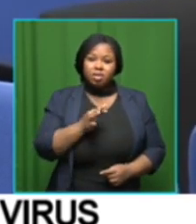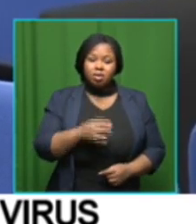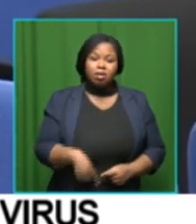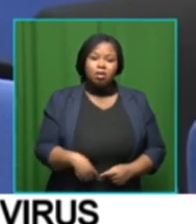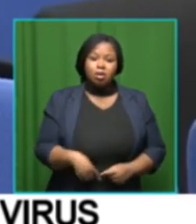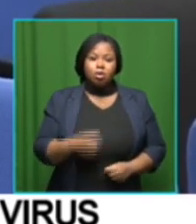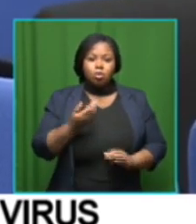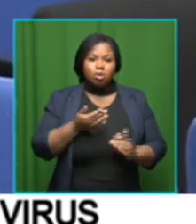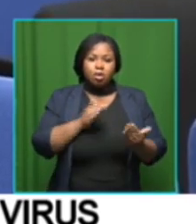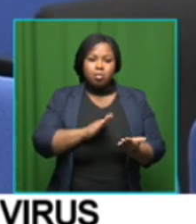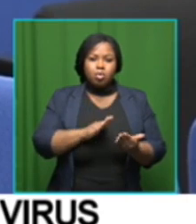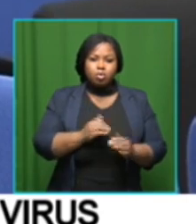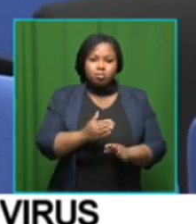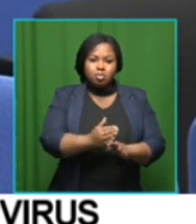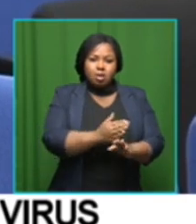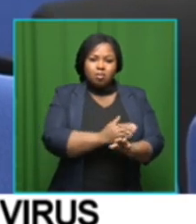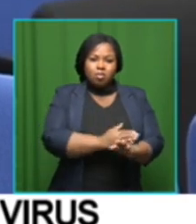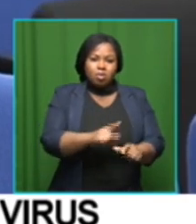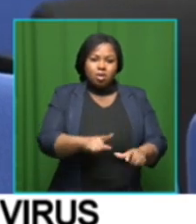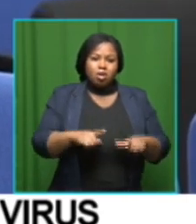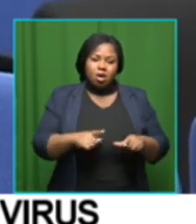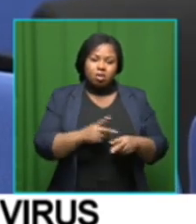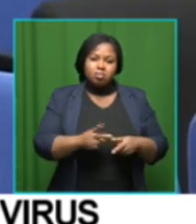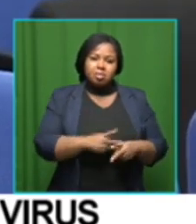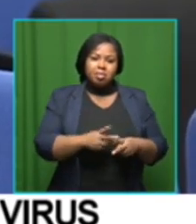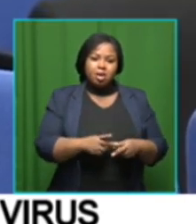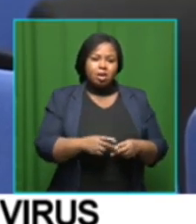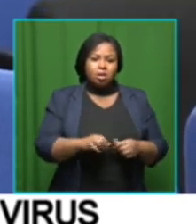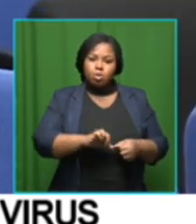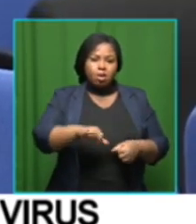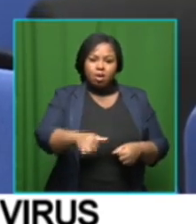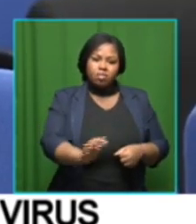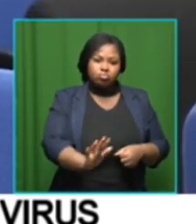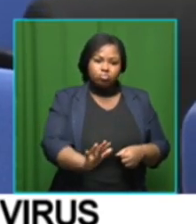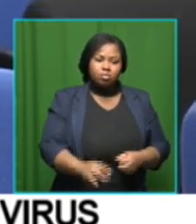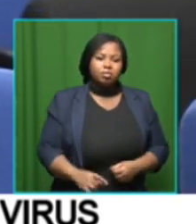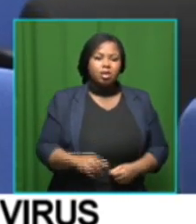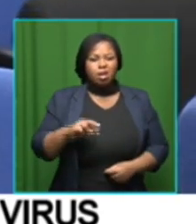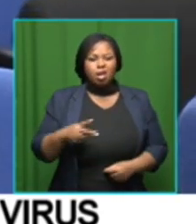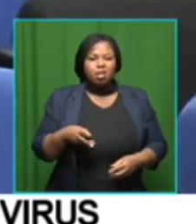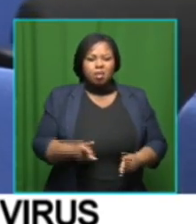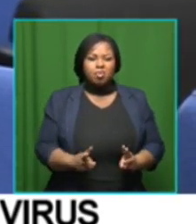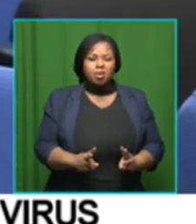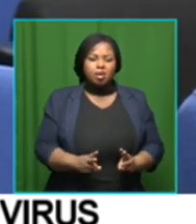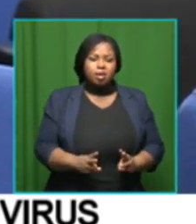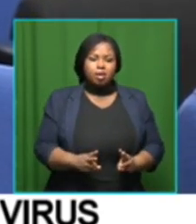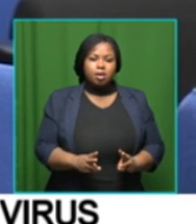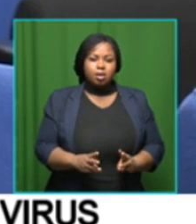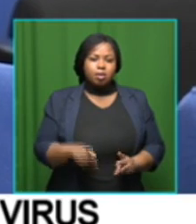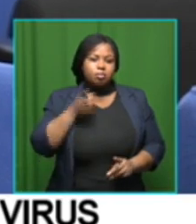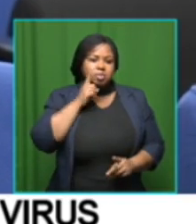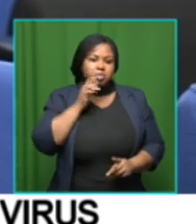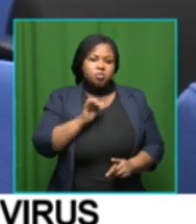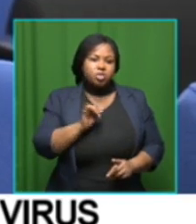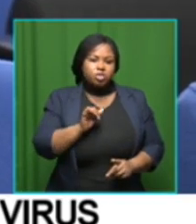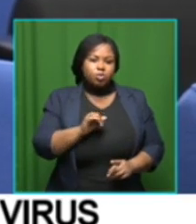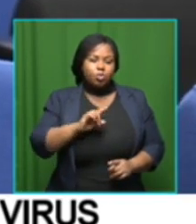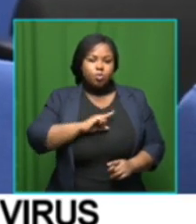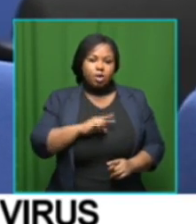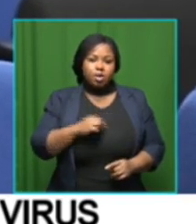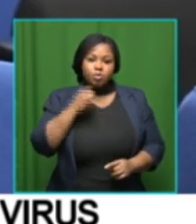So what other areas are you looking at, apart from upscaling the testing and other means?